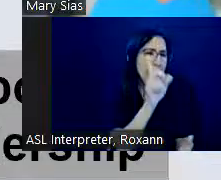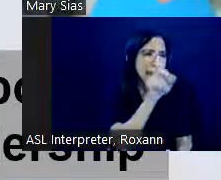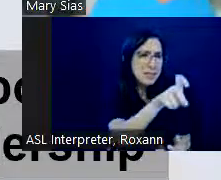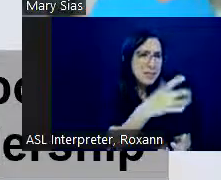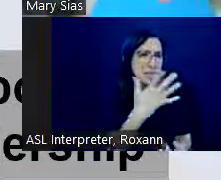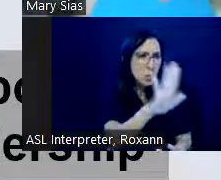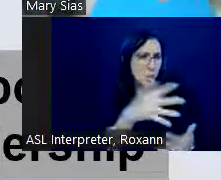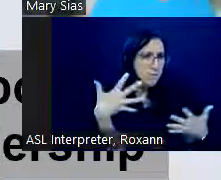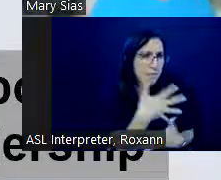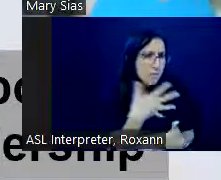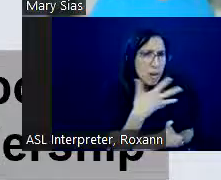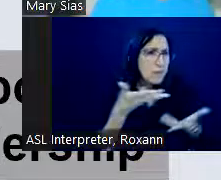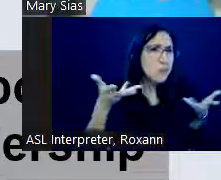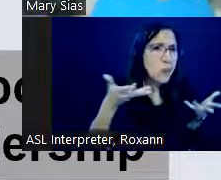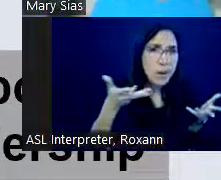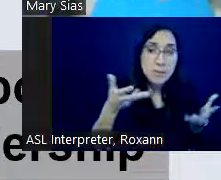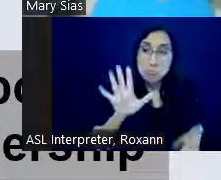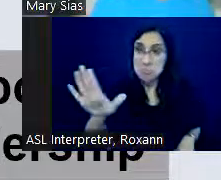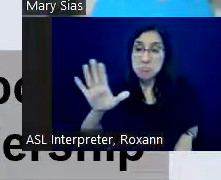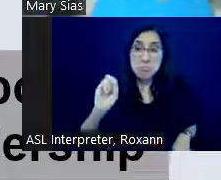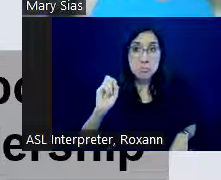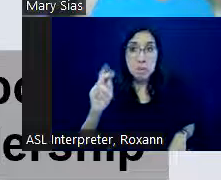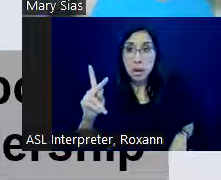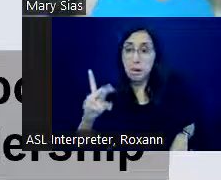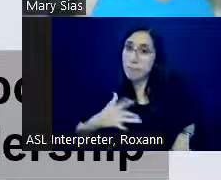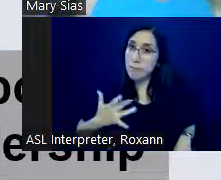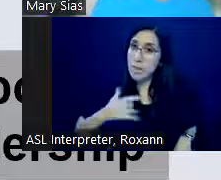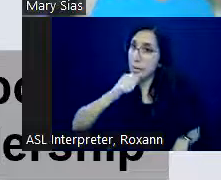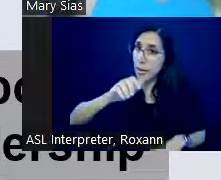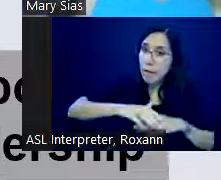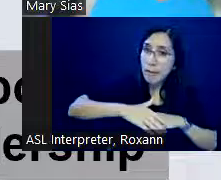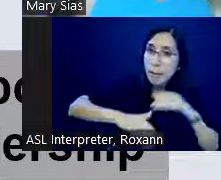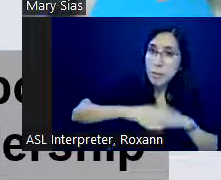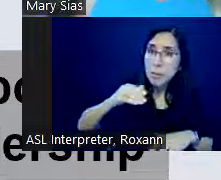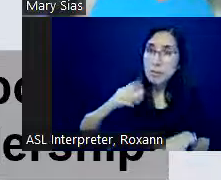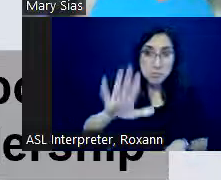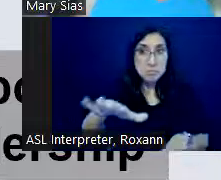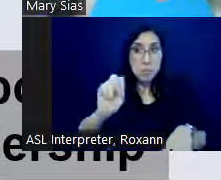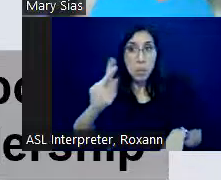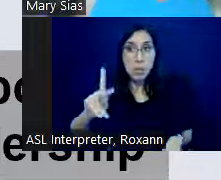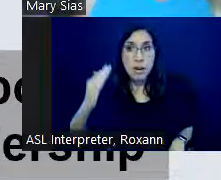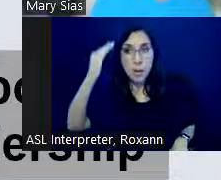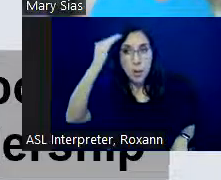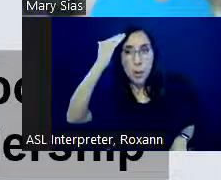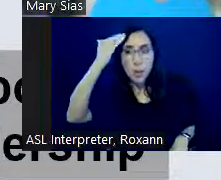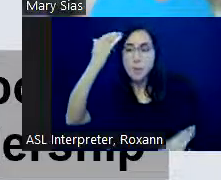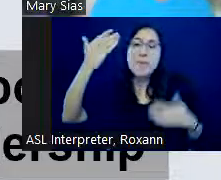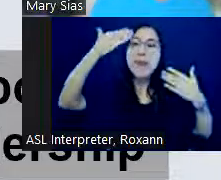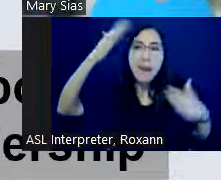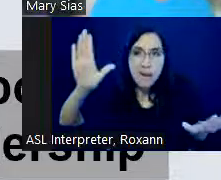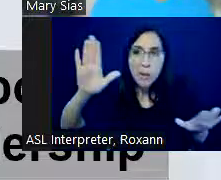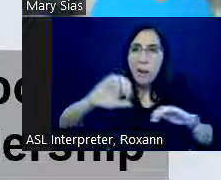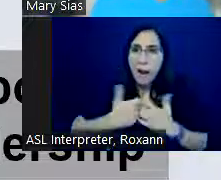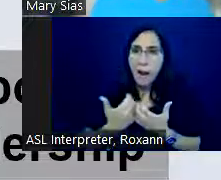is okay to be uncomfortable. It is okay to not know how to create an environment that is